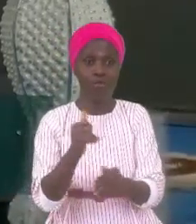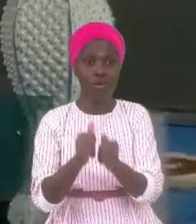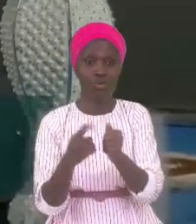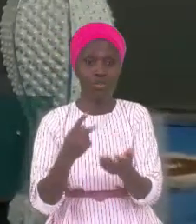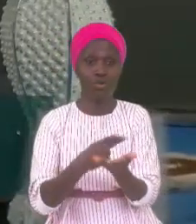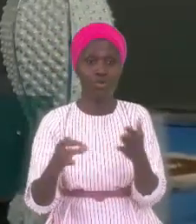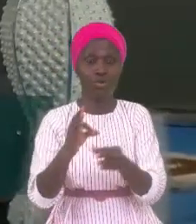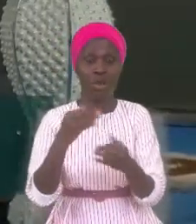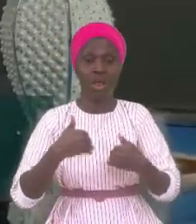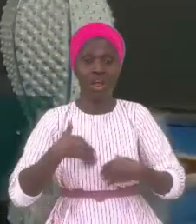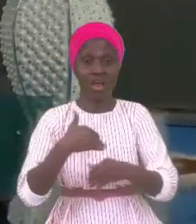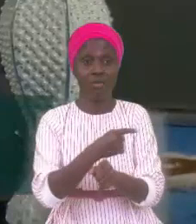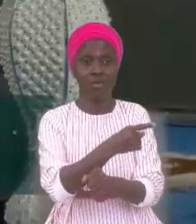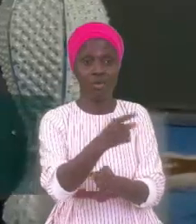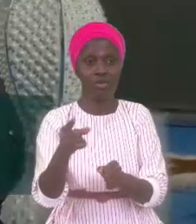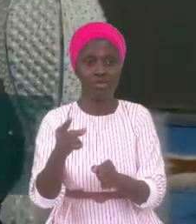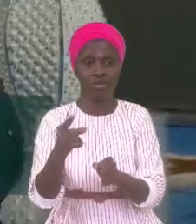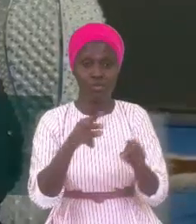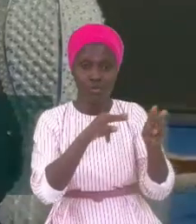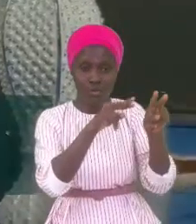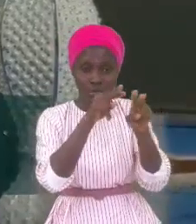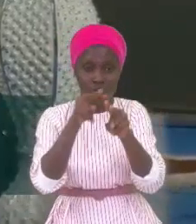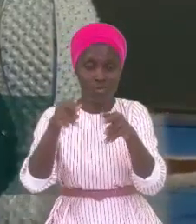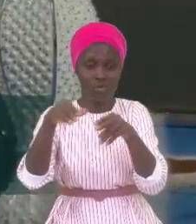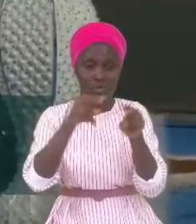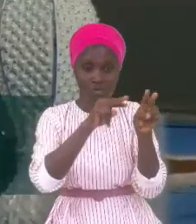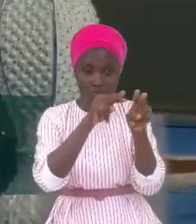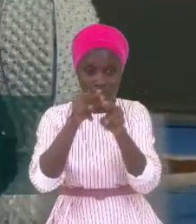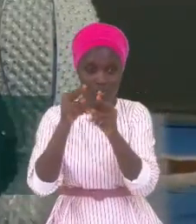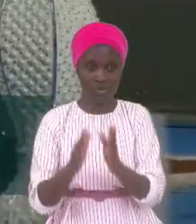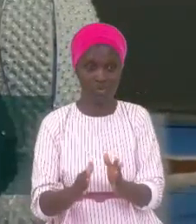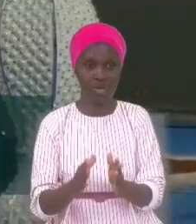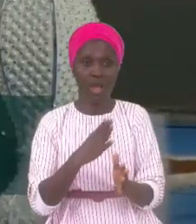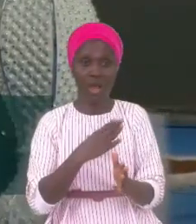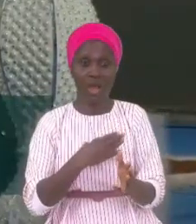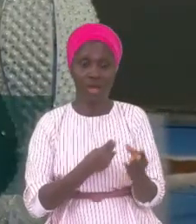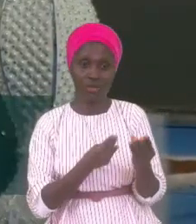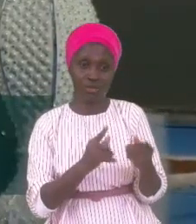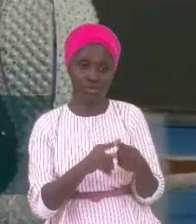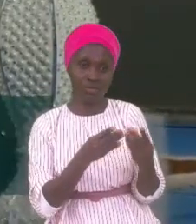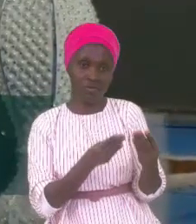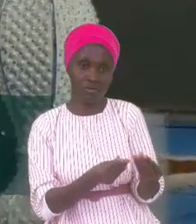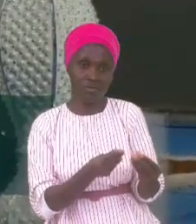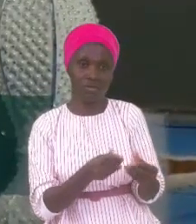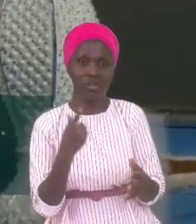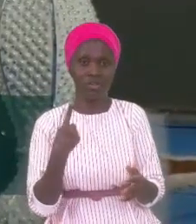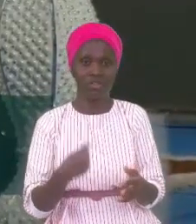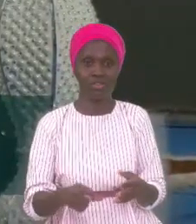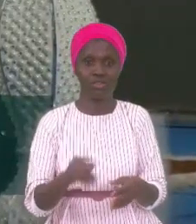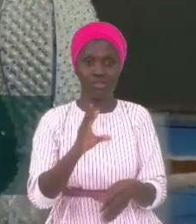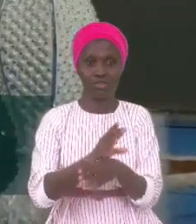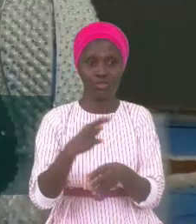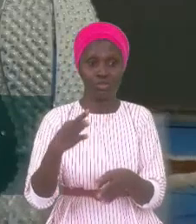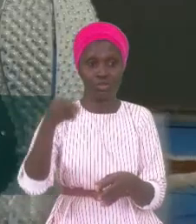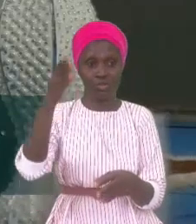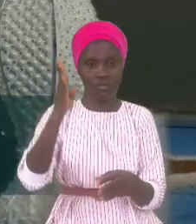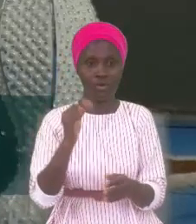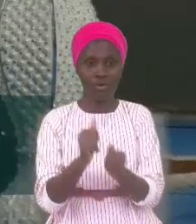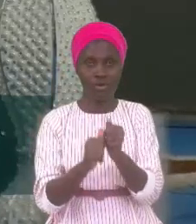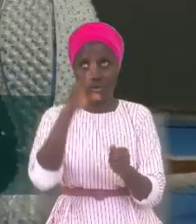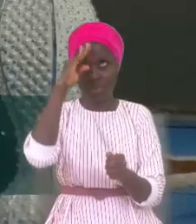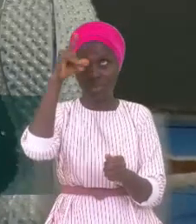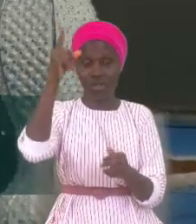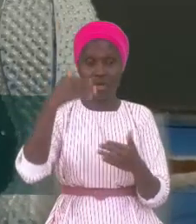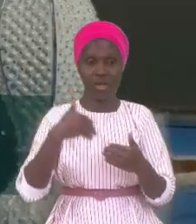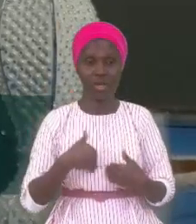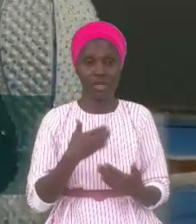to feed the church of God, which he has purchased, has bought, as redeemed, as